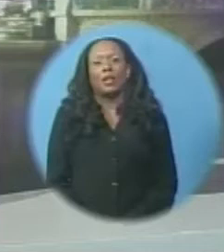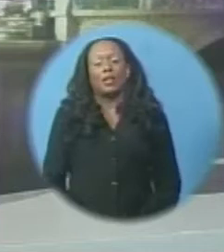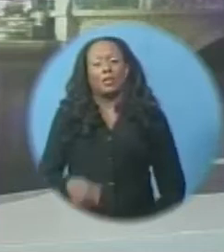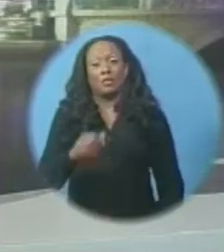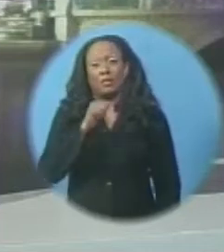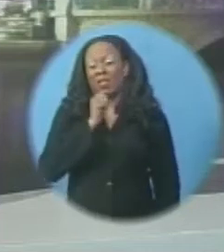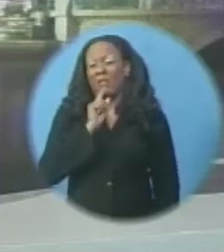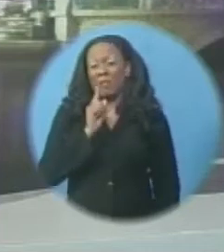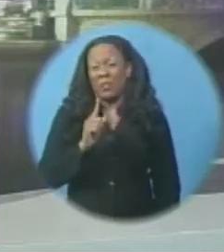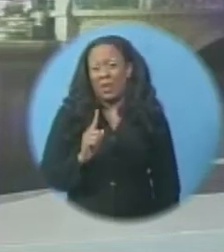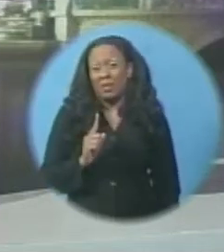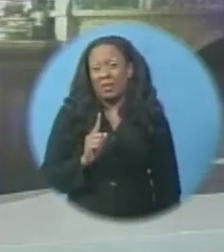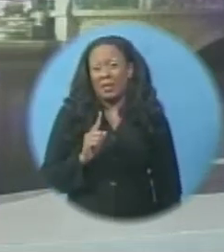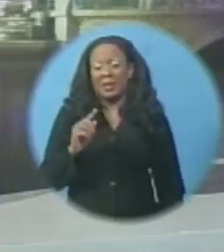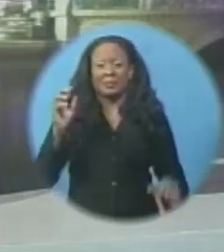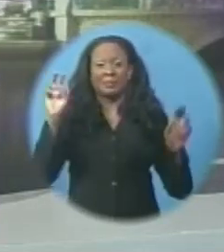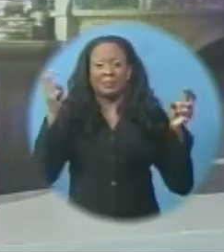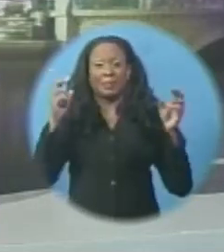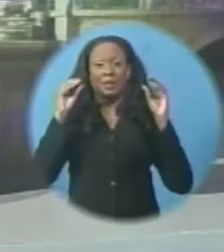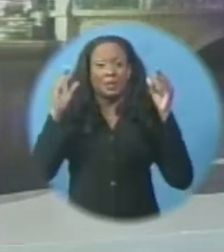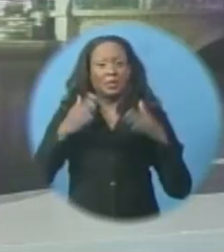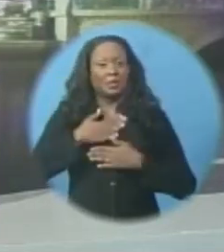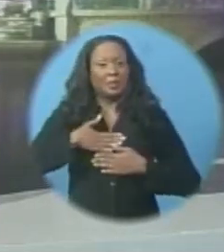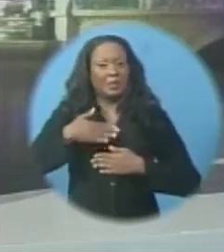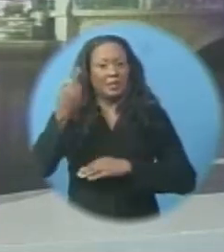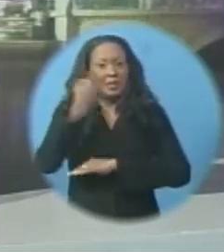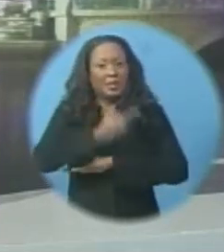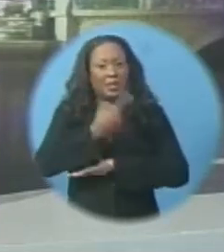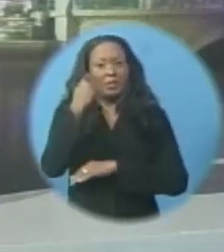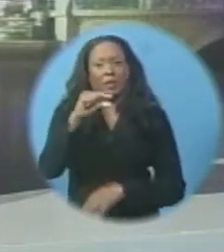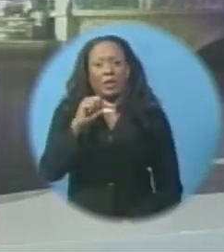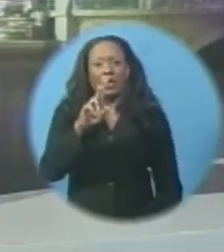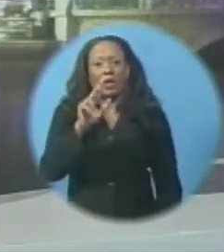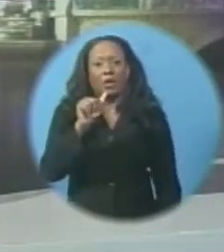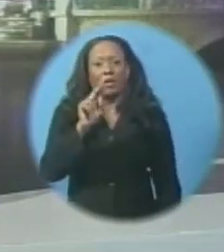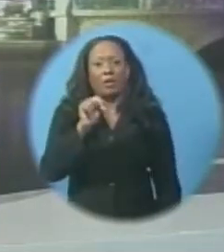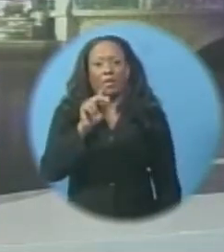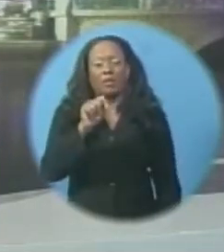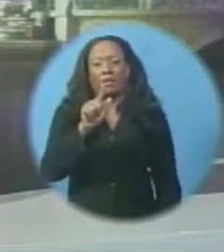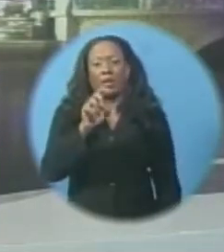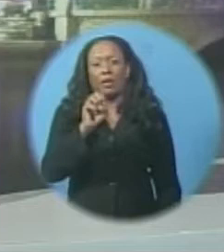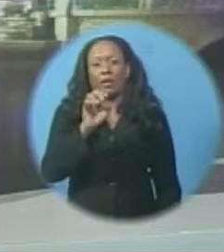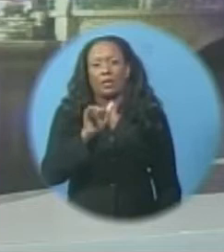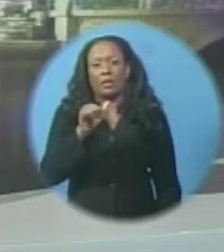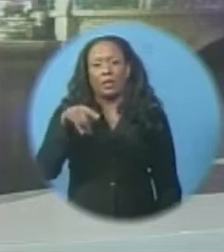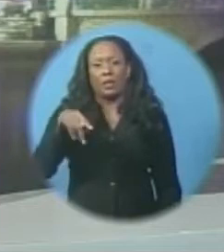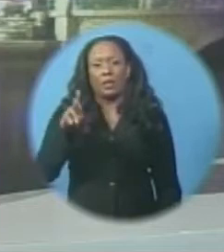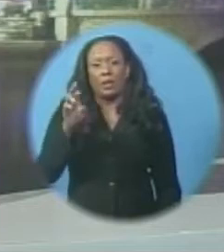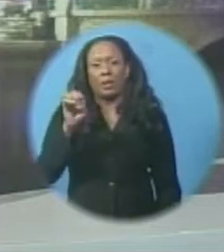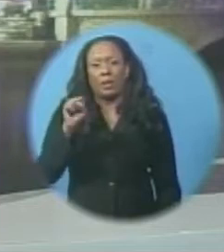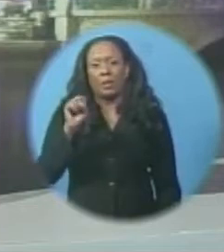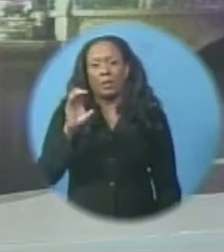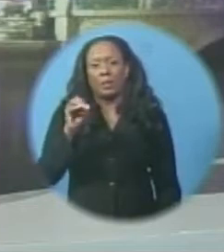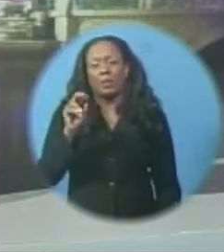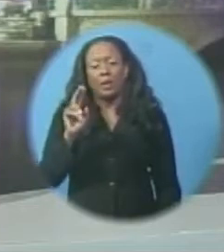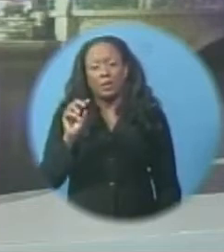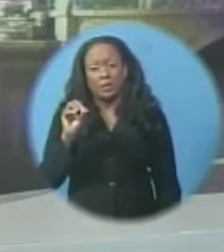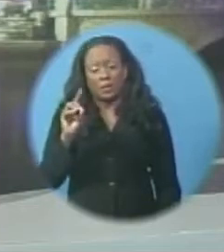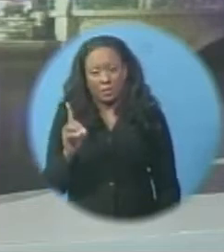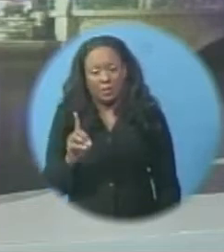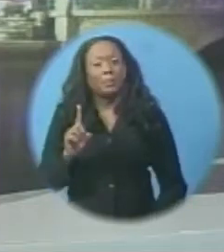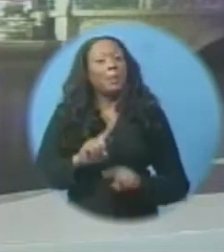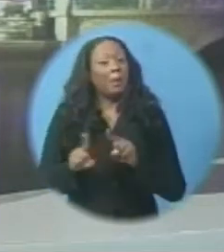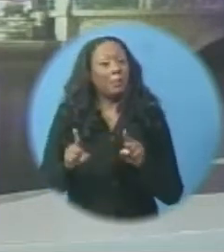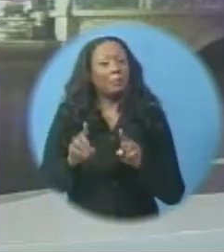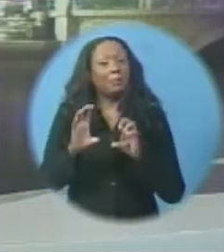It was an unofficial Teachers Appreciation Day at the Grantley Prescott Primary School as Class 4 students thanked their